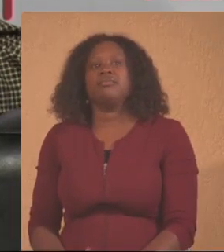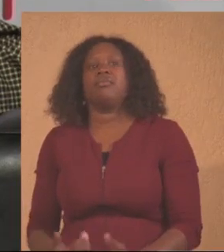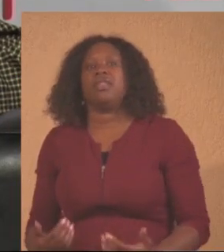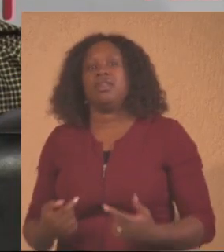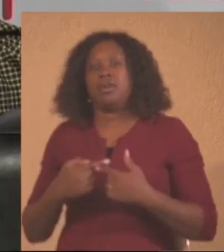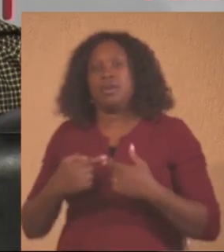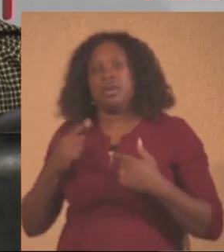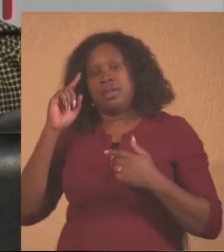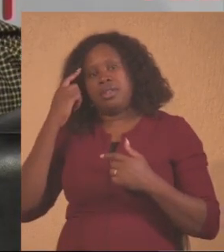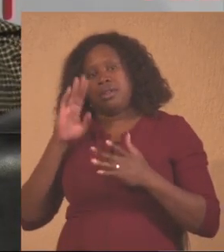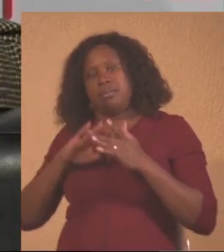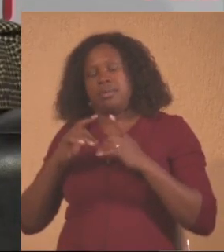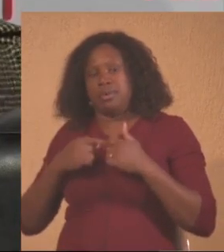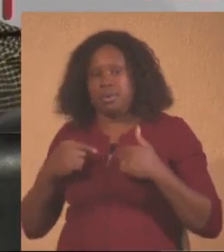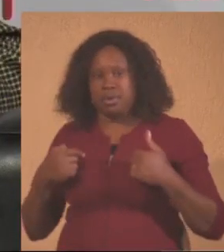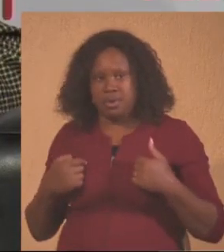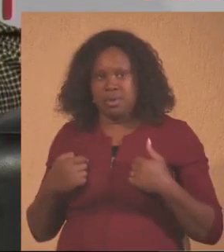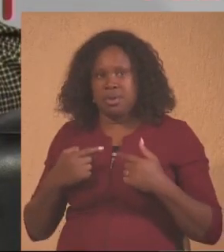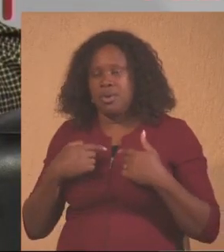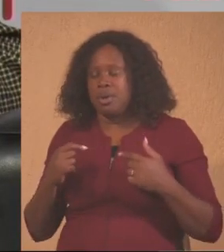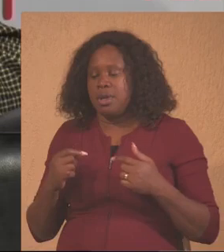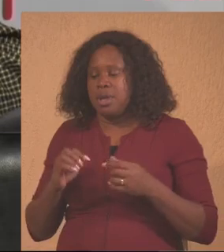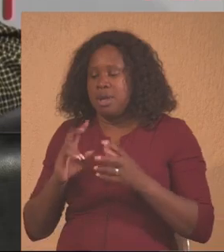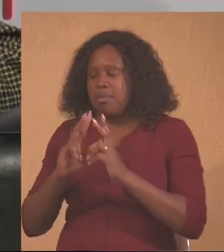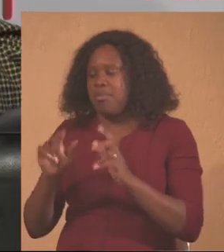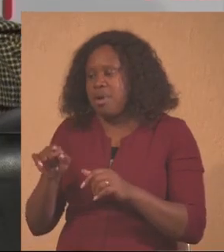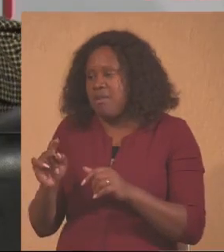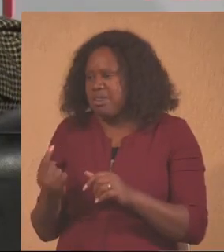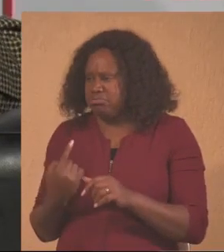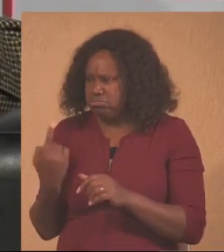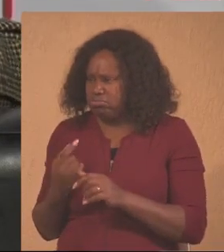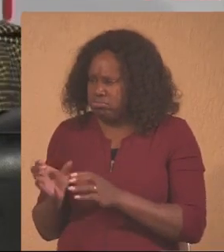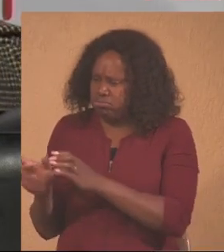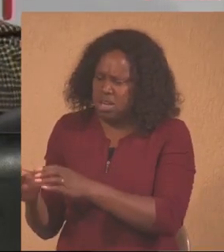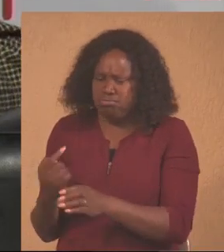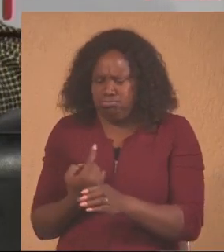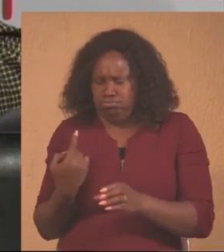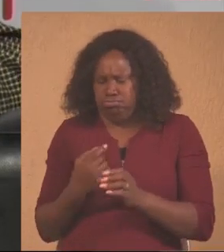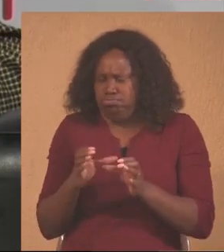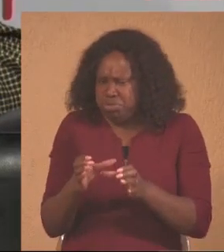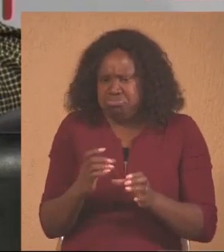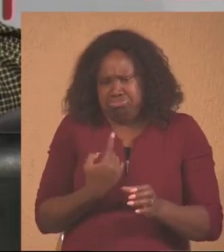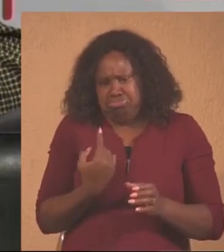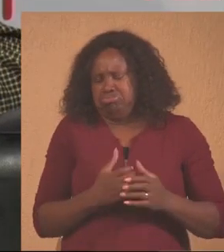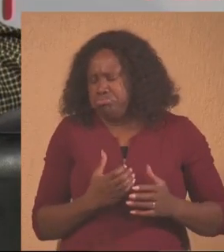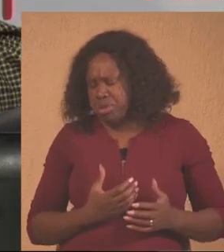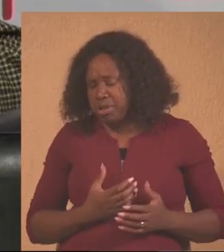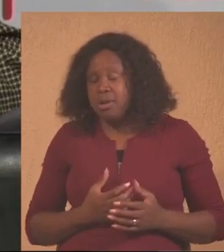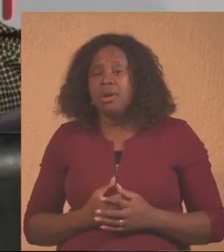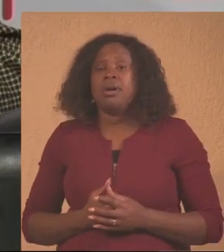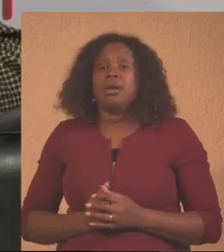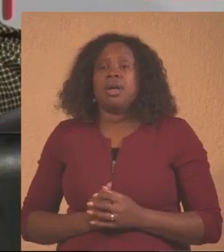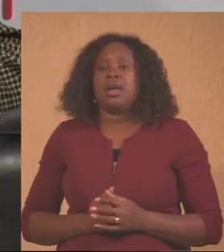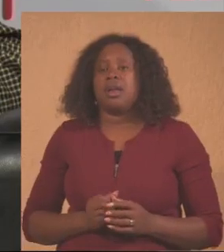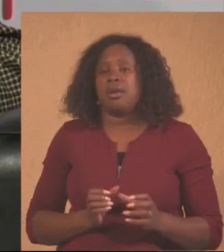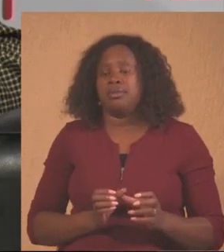us to say we isolate this number of people. Or if it's an individual, we are going to, to